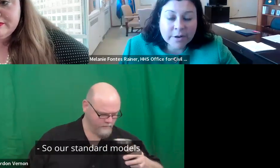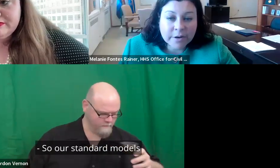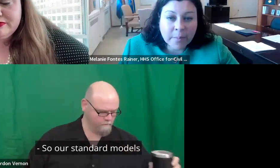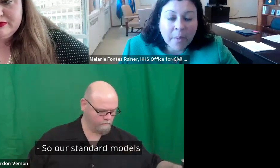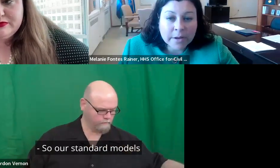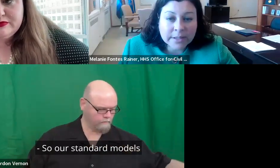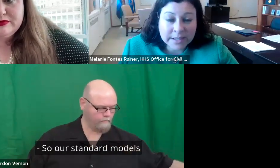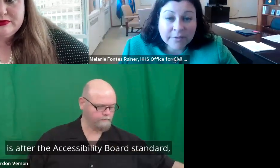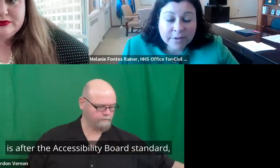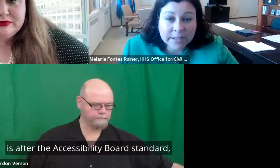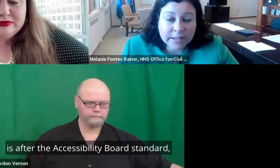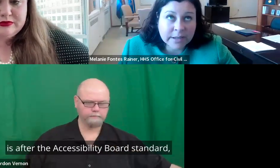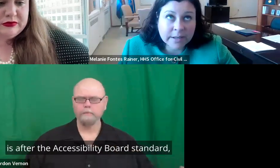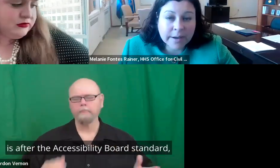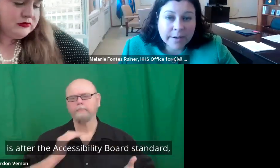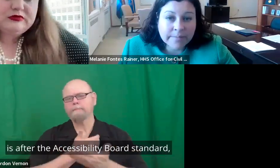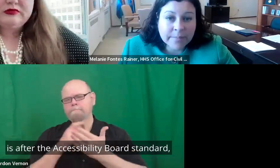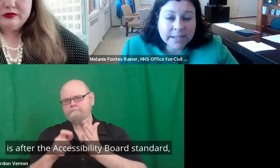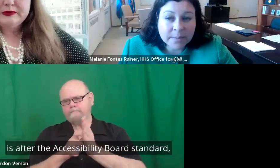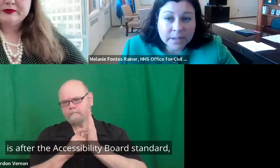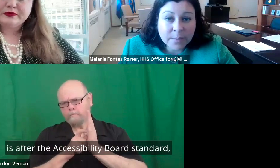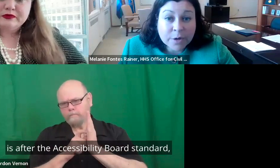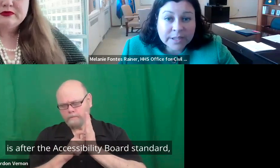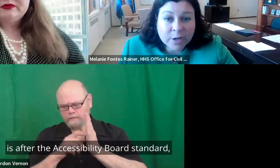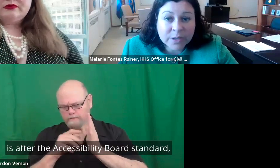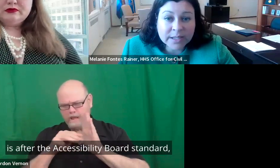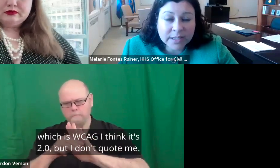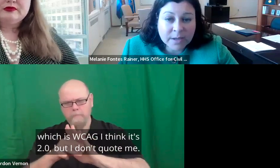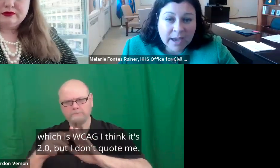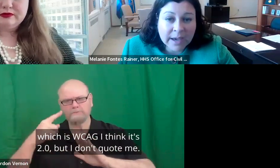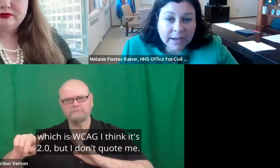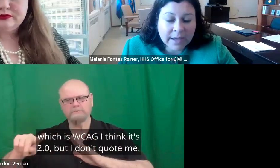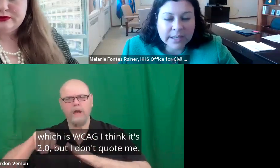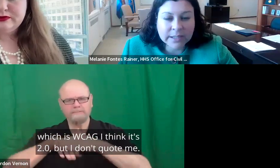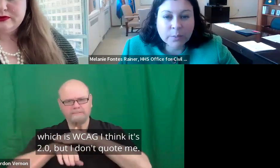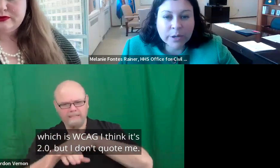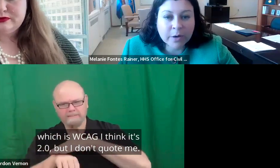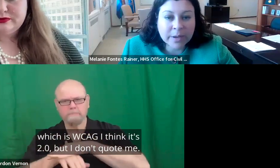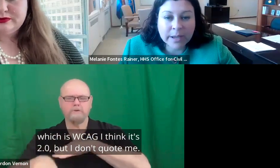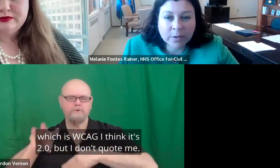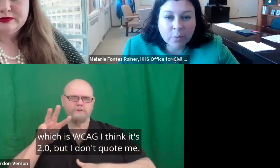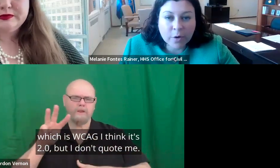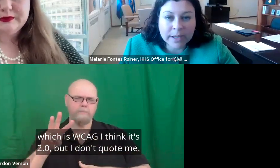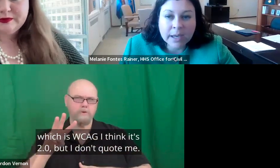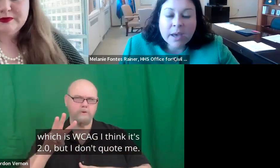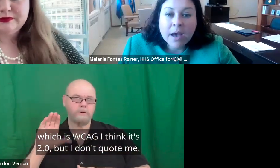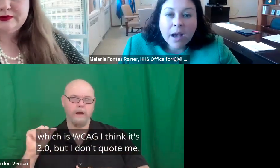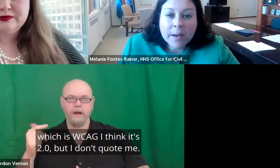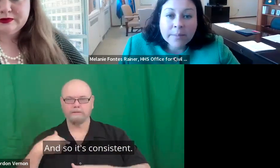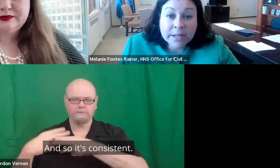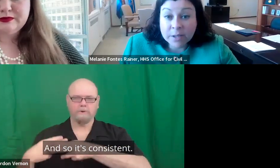our standard models is after the accessibility board standard, which is WCAG. I think it's 2.0, but don't quote